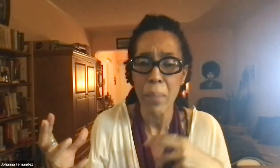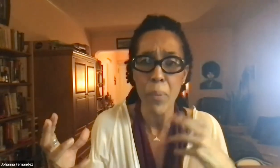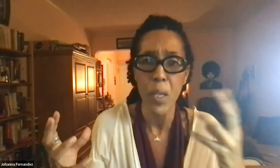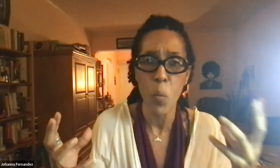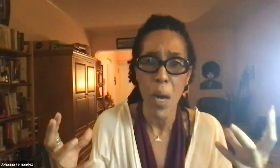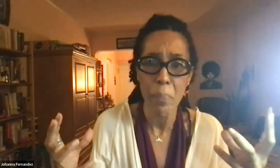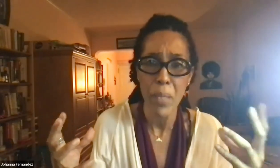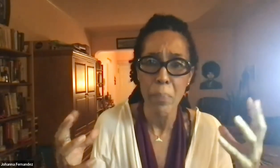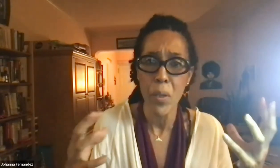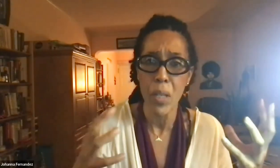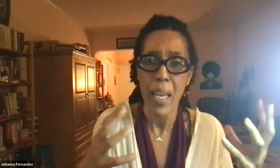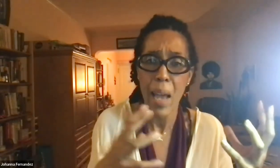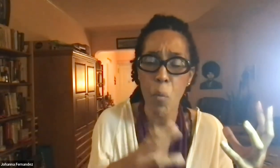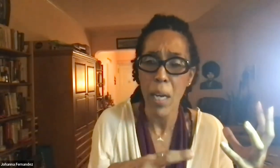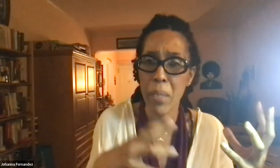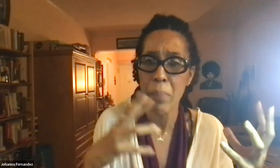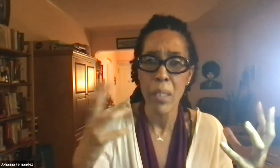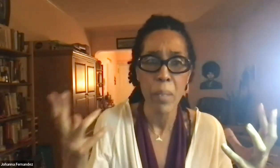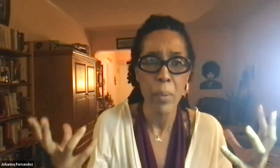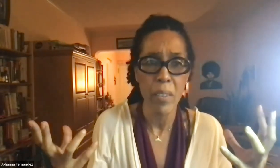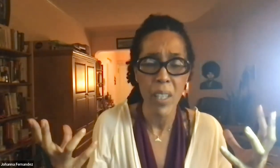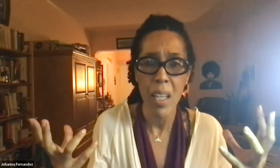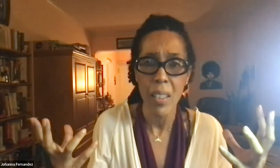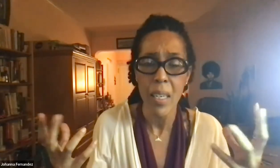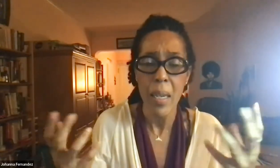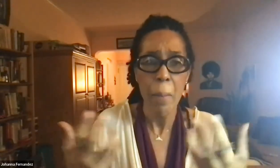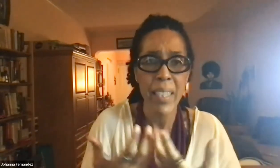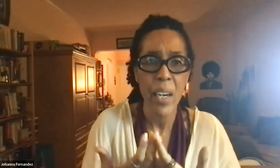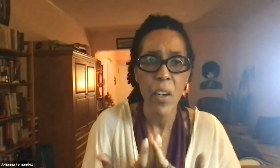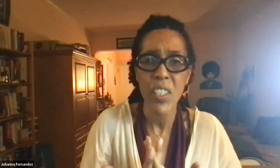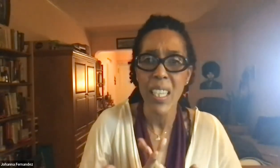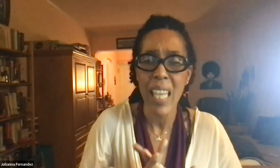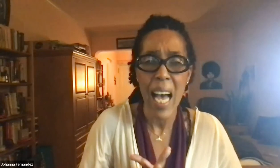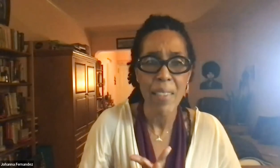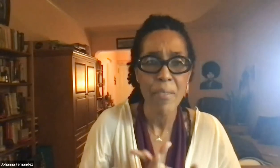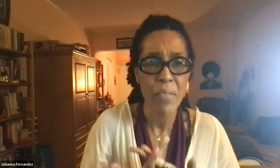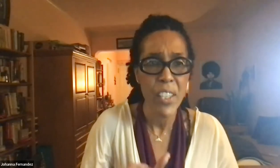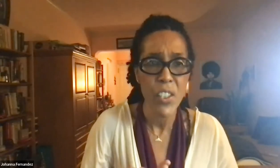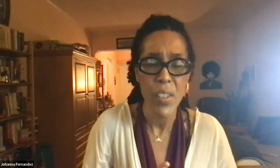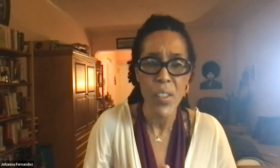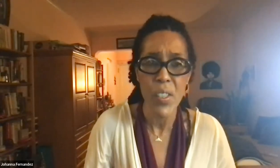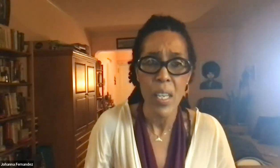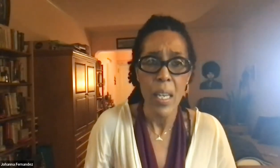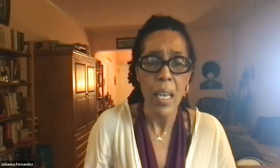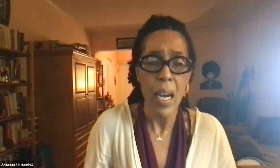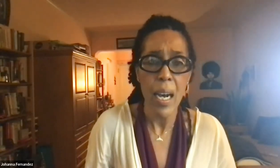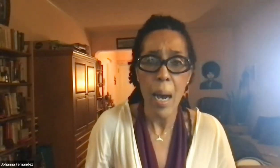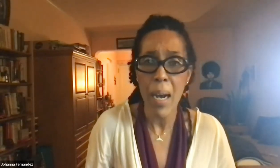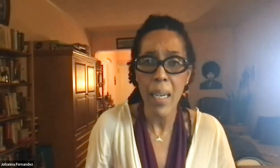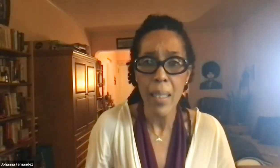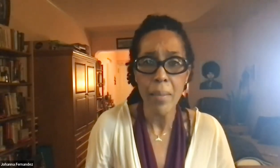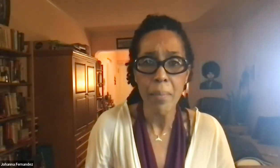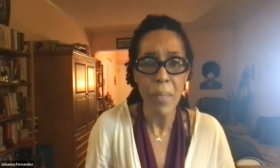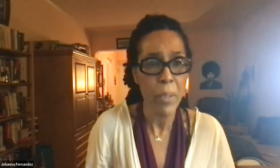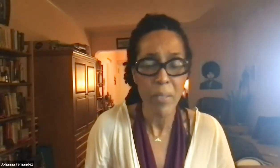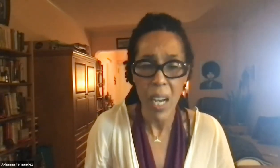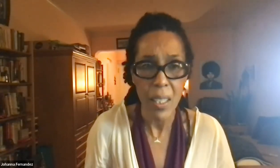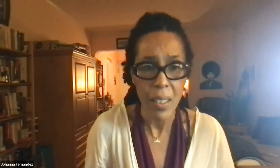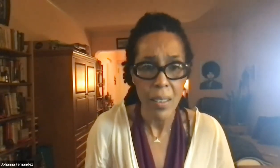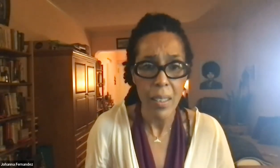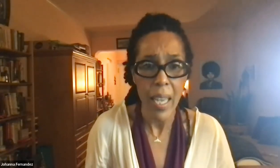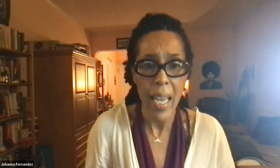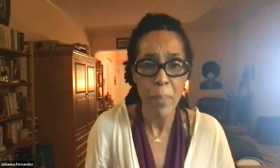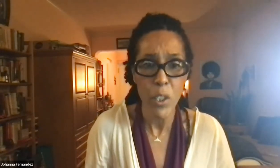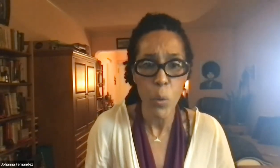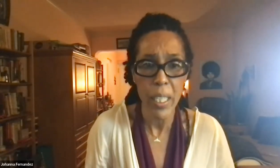Black people and white people and white people and people of color, but there is a lot of divisions among people of